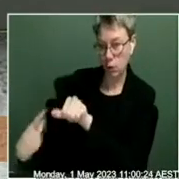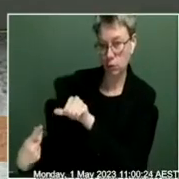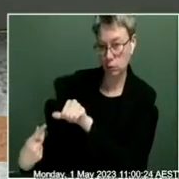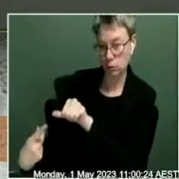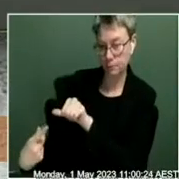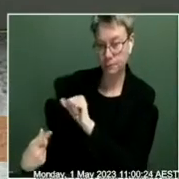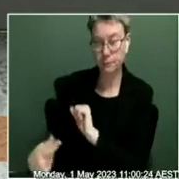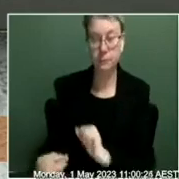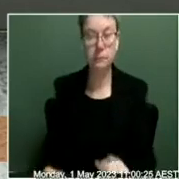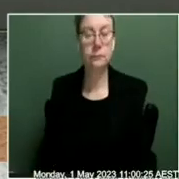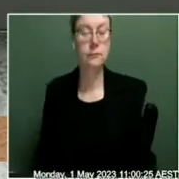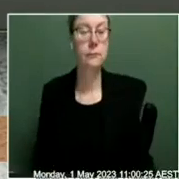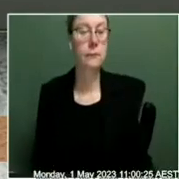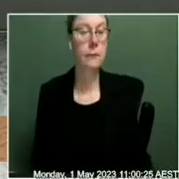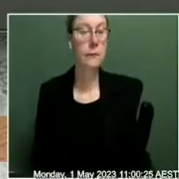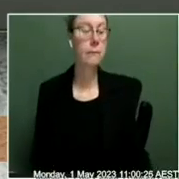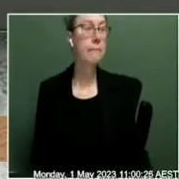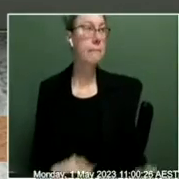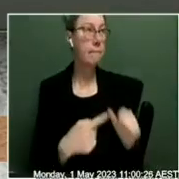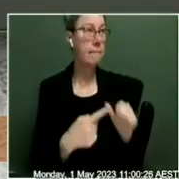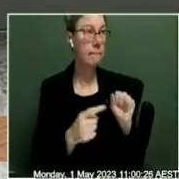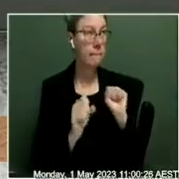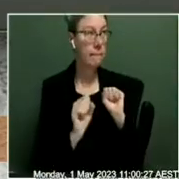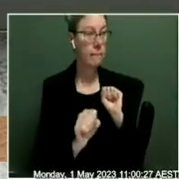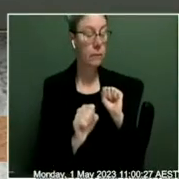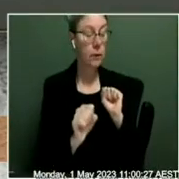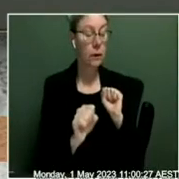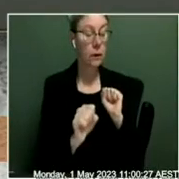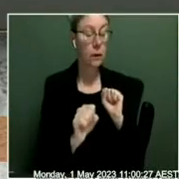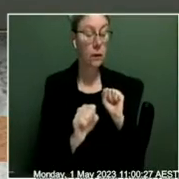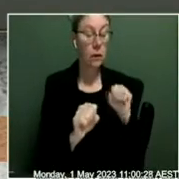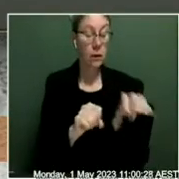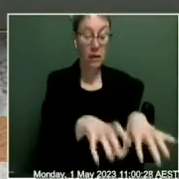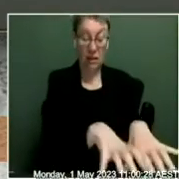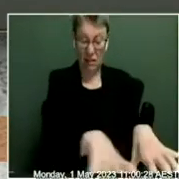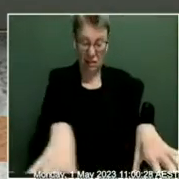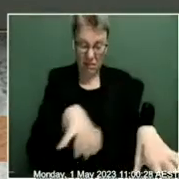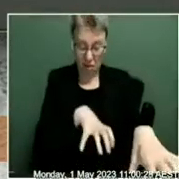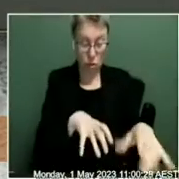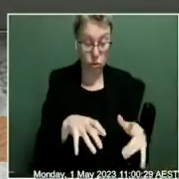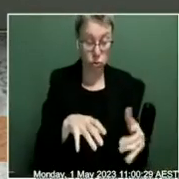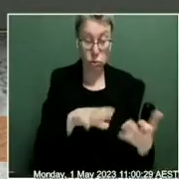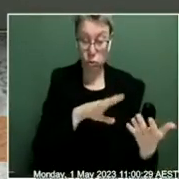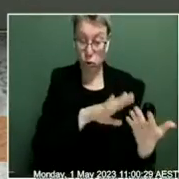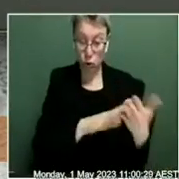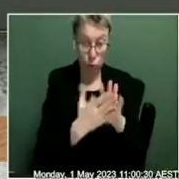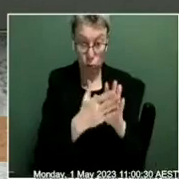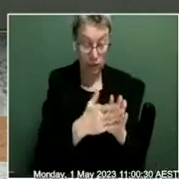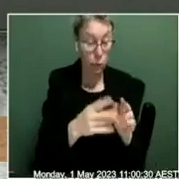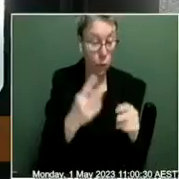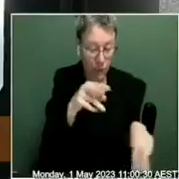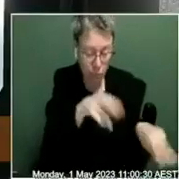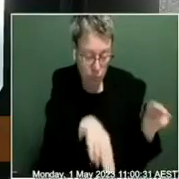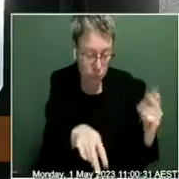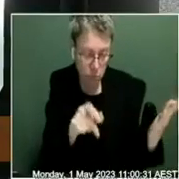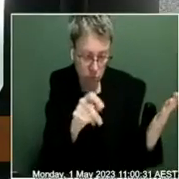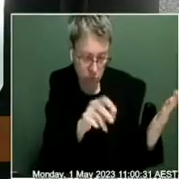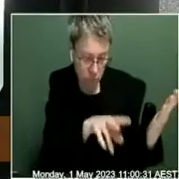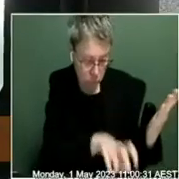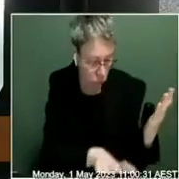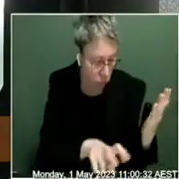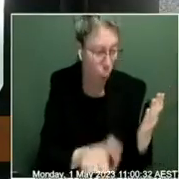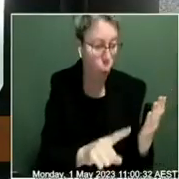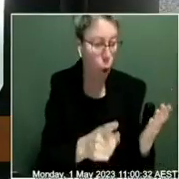available, and we spent a lot of time doing what we were calling market testing, which is just jargon for talking to community services about would you be willing